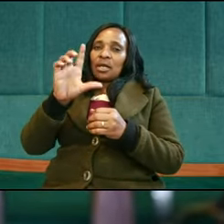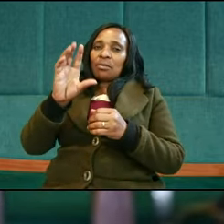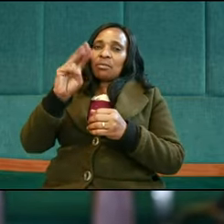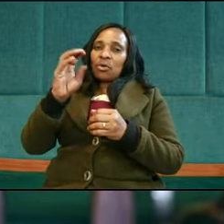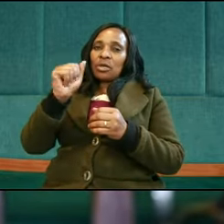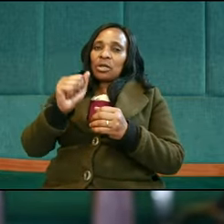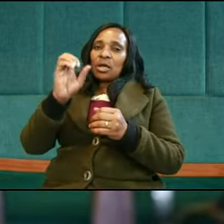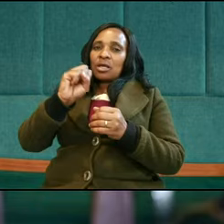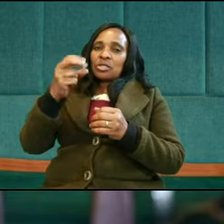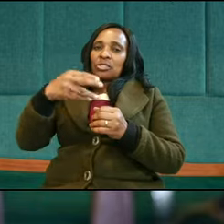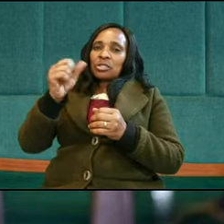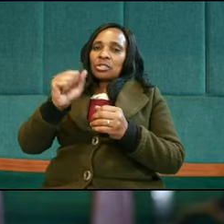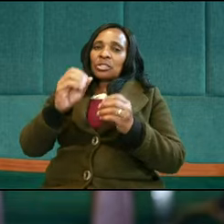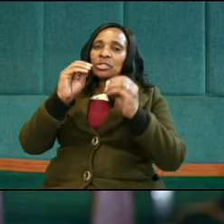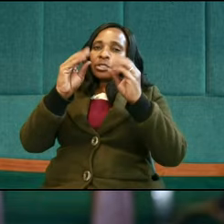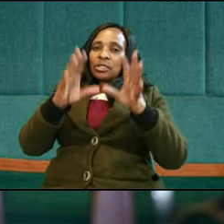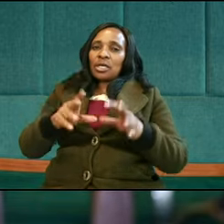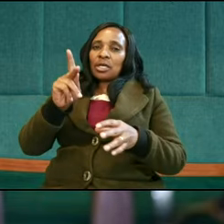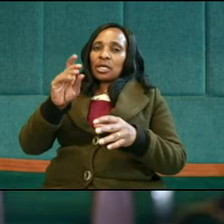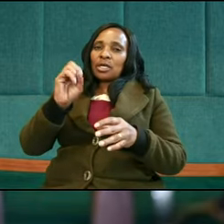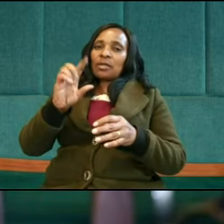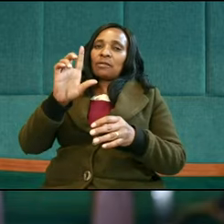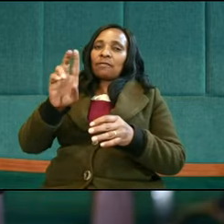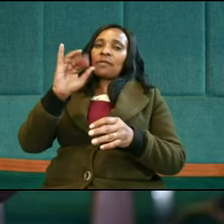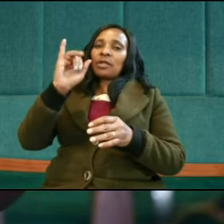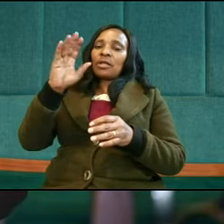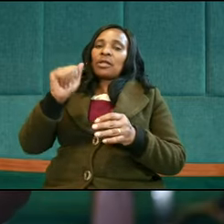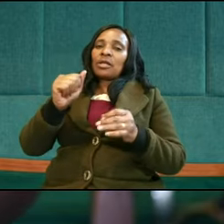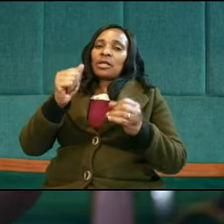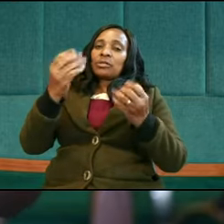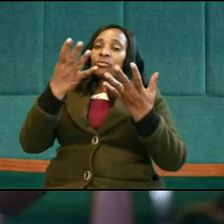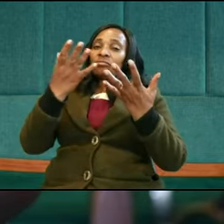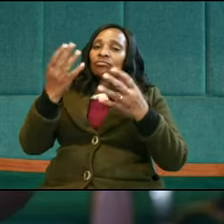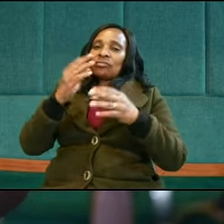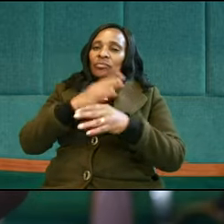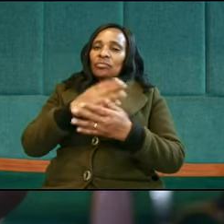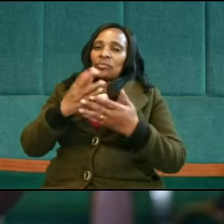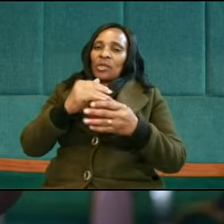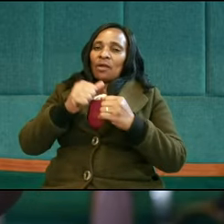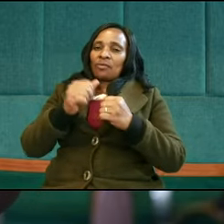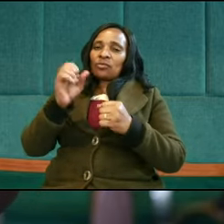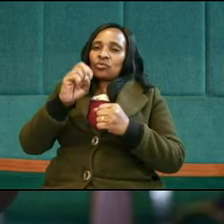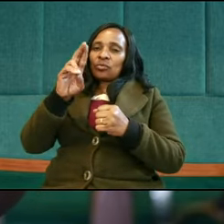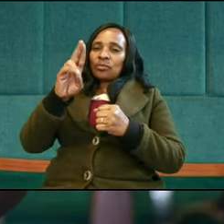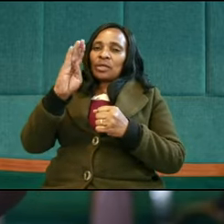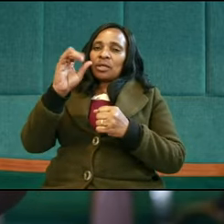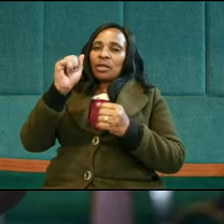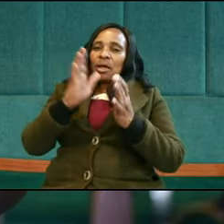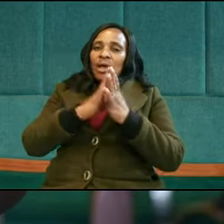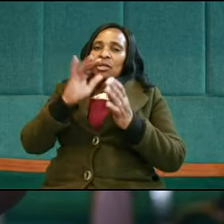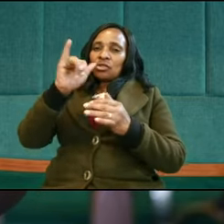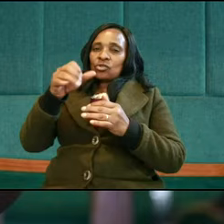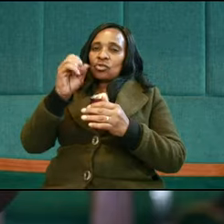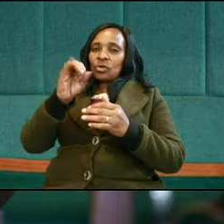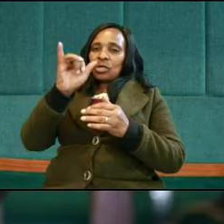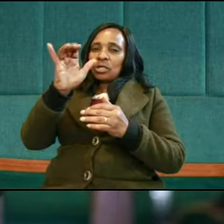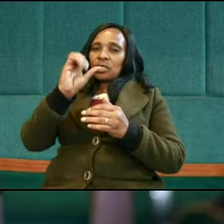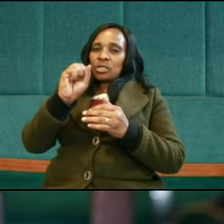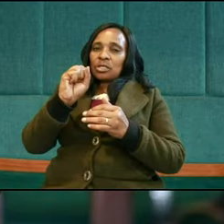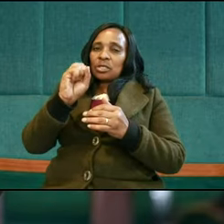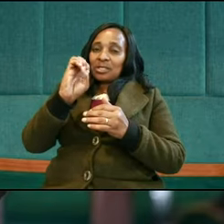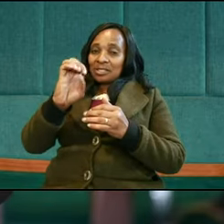and Teacher Kelvin. On our instruments, we have Subira and Mpisi, and Joyce will be doing sign